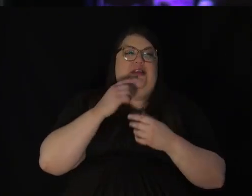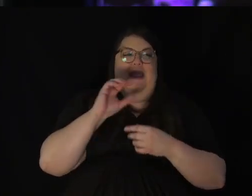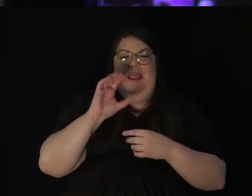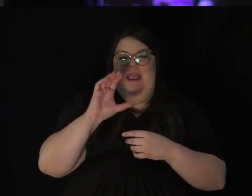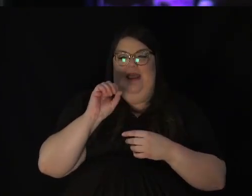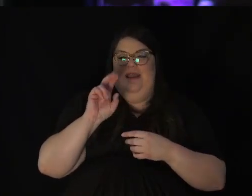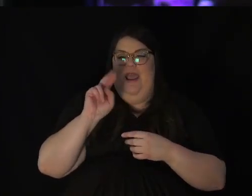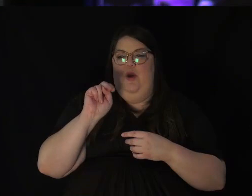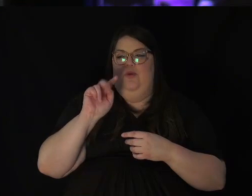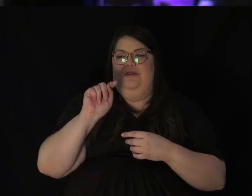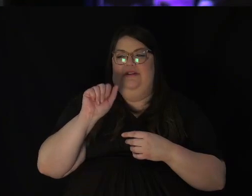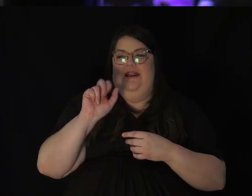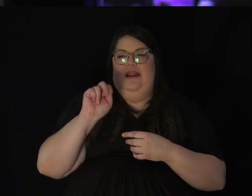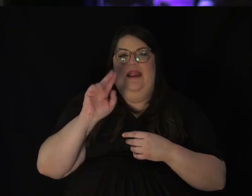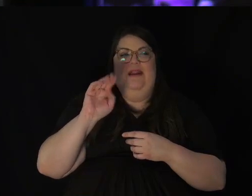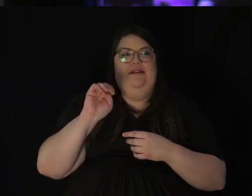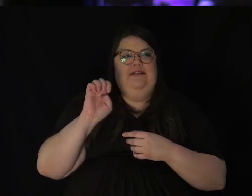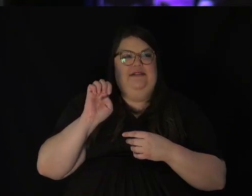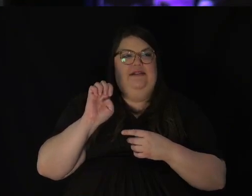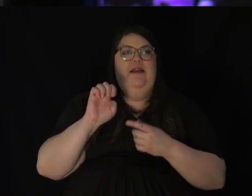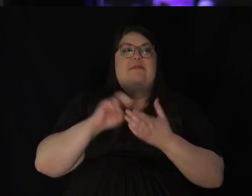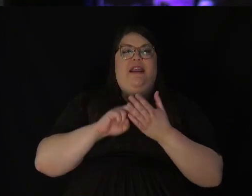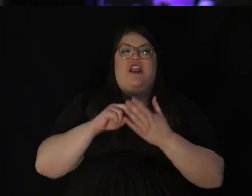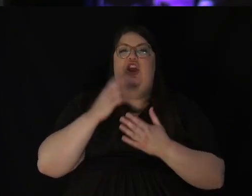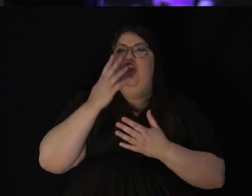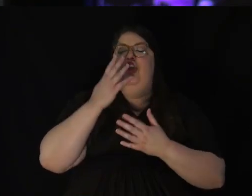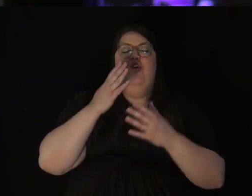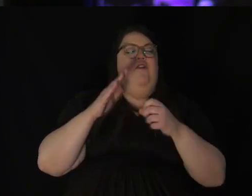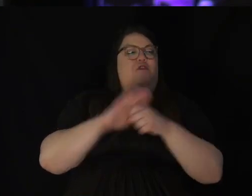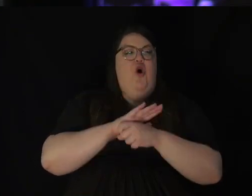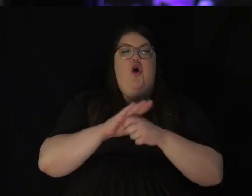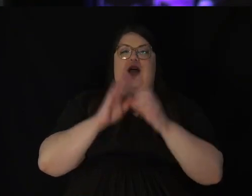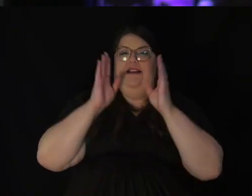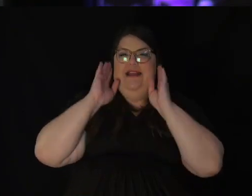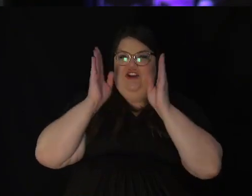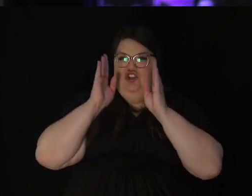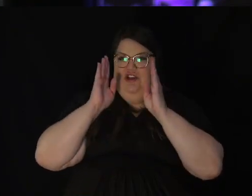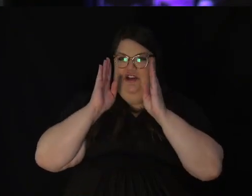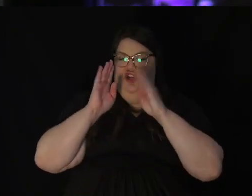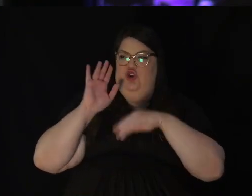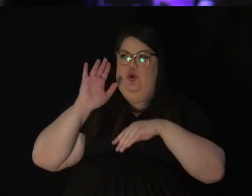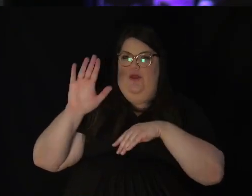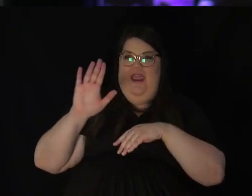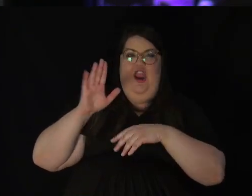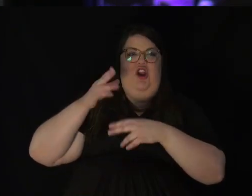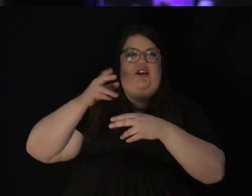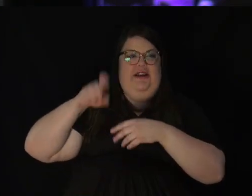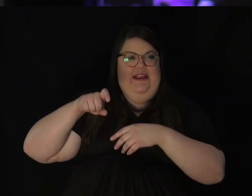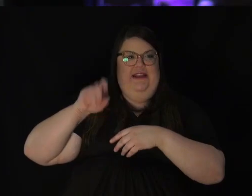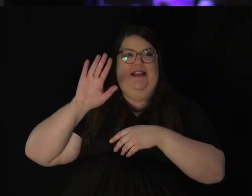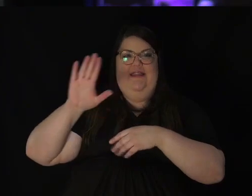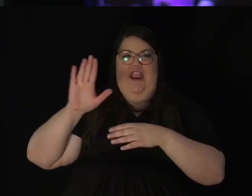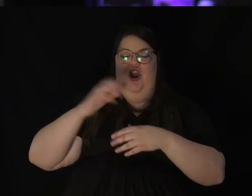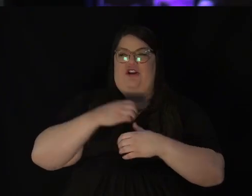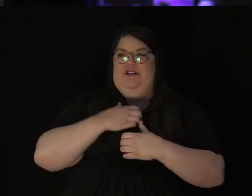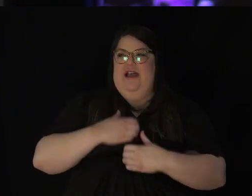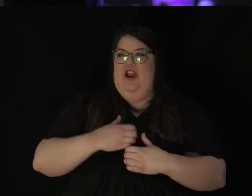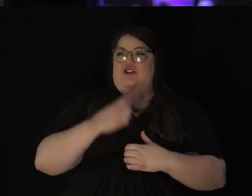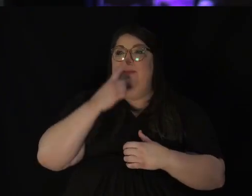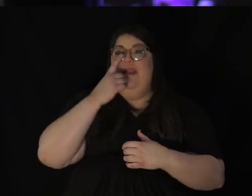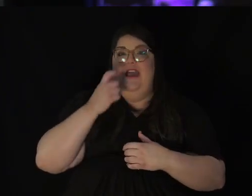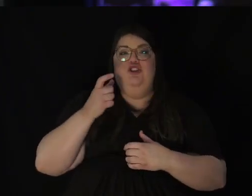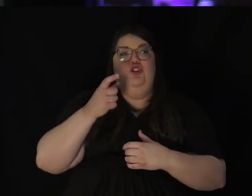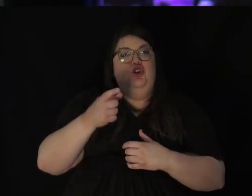full attention. Turn all of your attention to their needs and their desires because you delight in